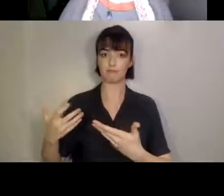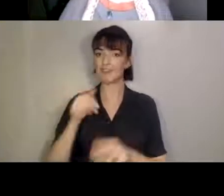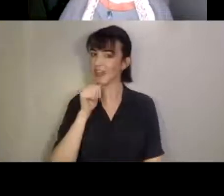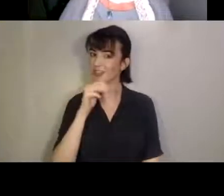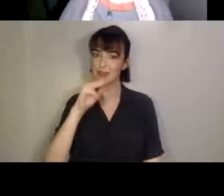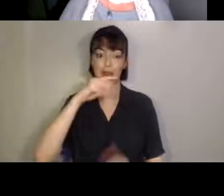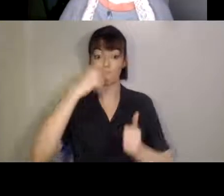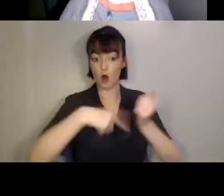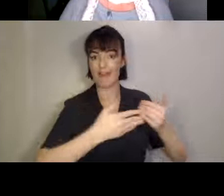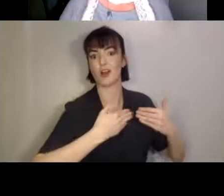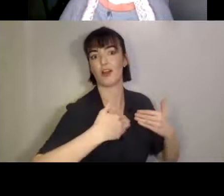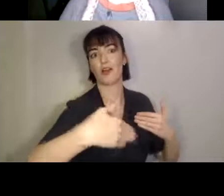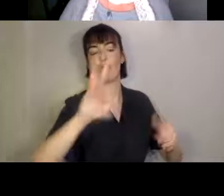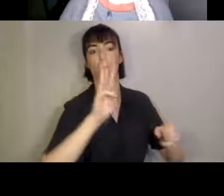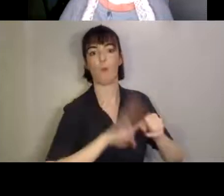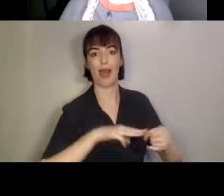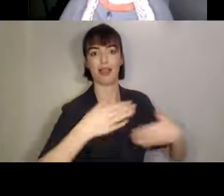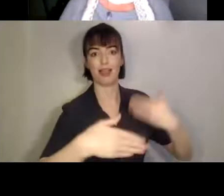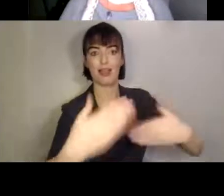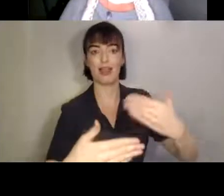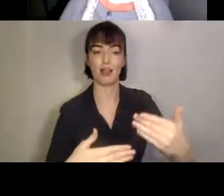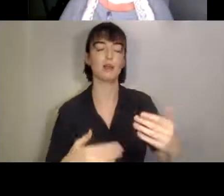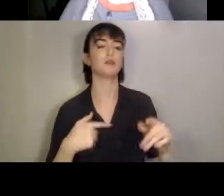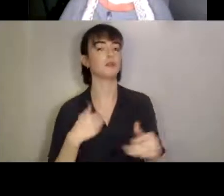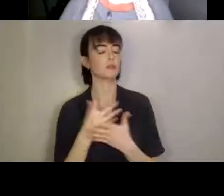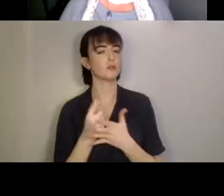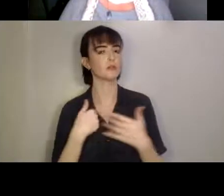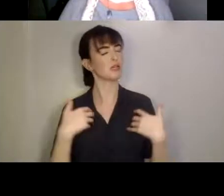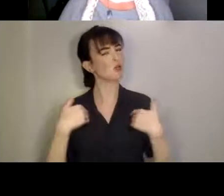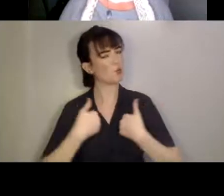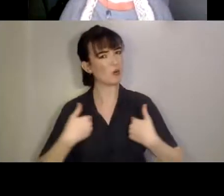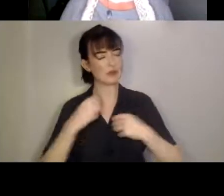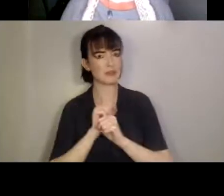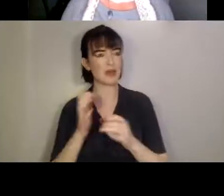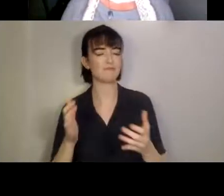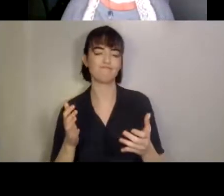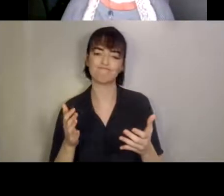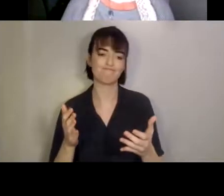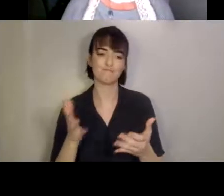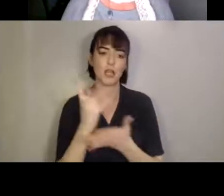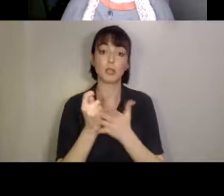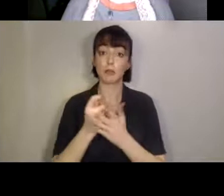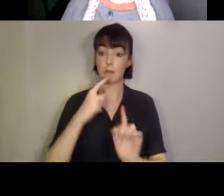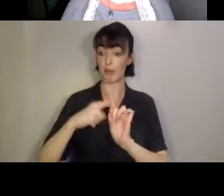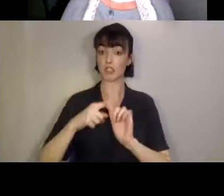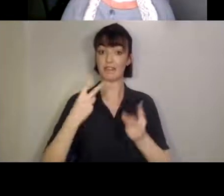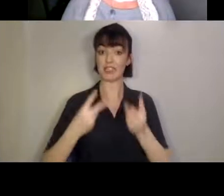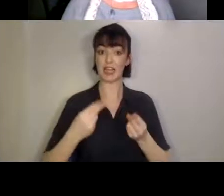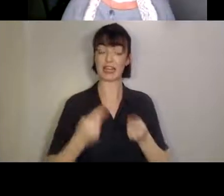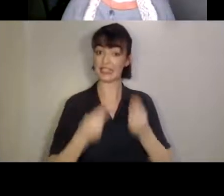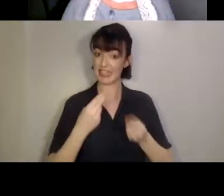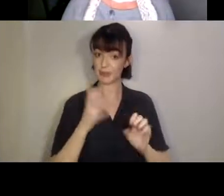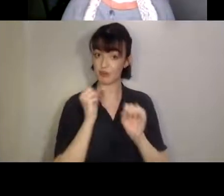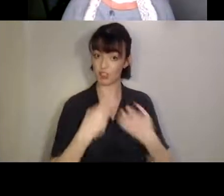they will stay at that stage. And I think what I find very worrying sometimes is that, we'll get a very positive assessment and then